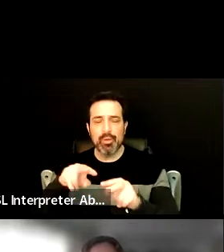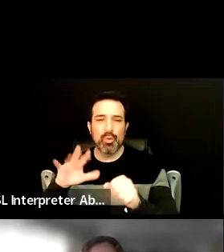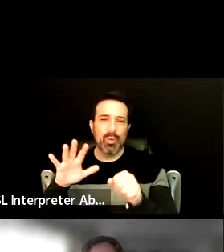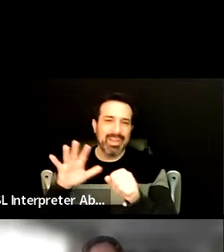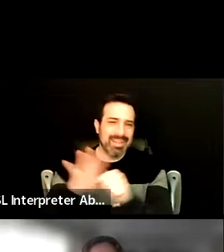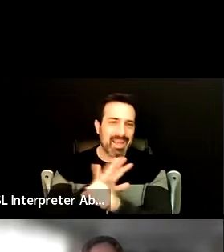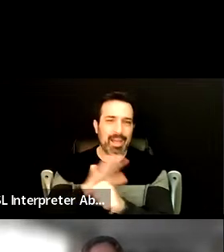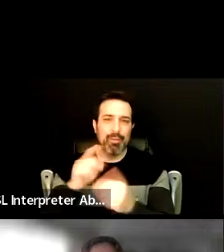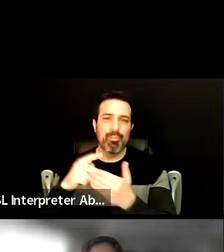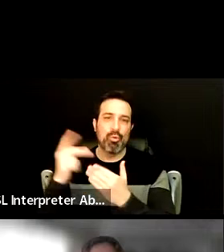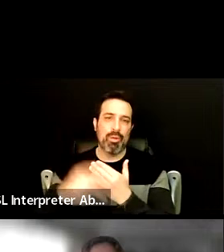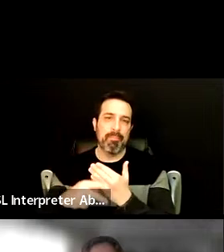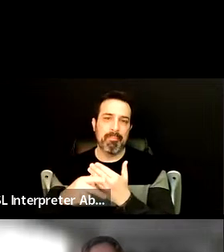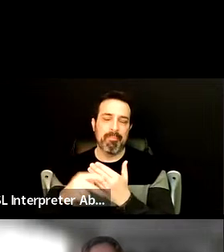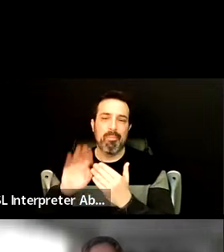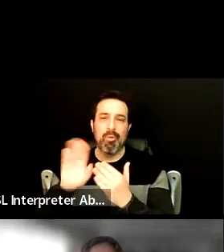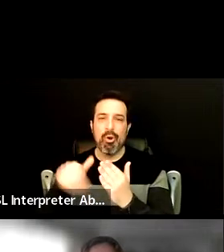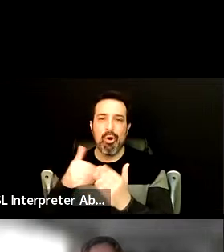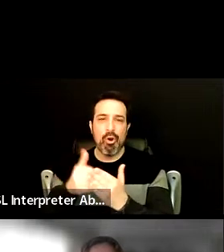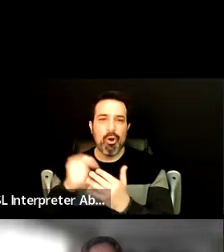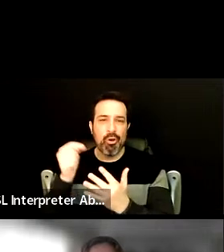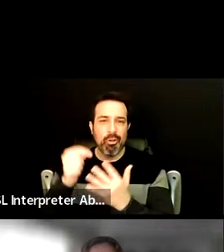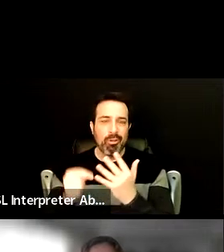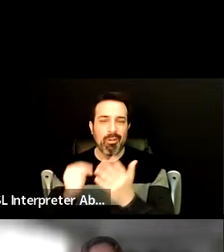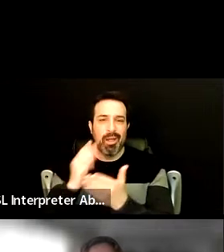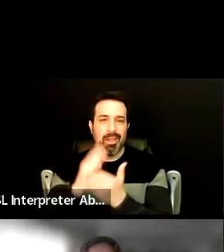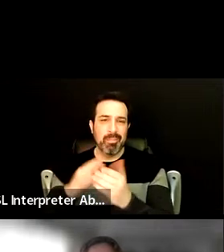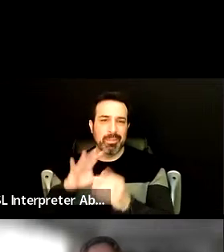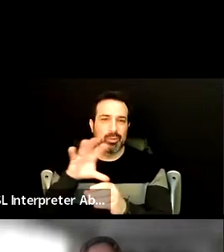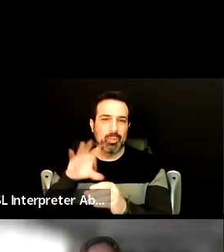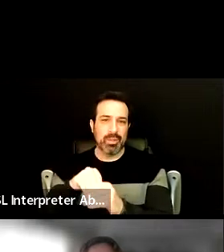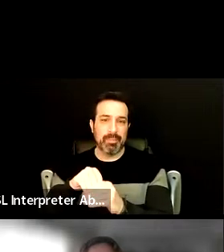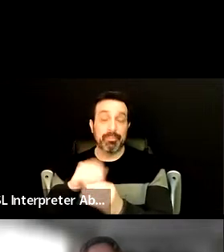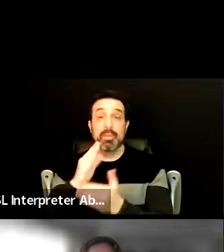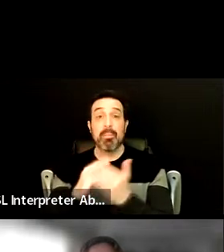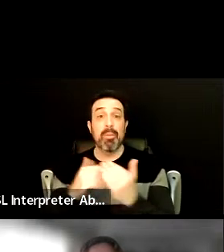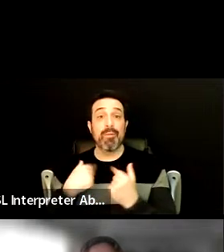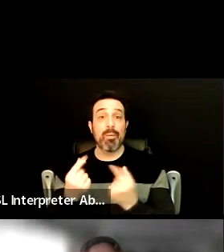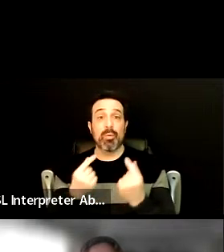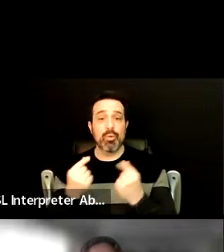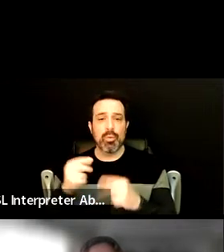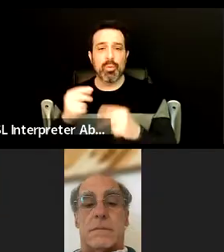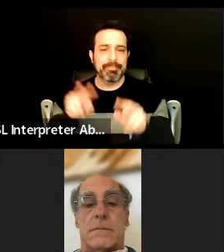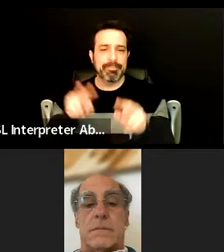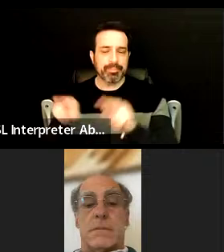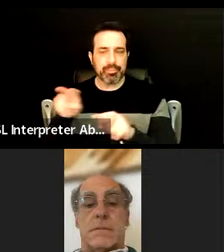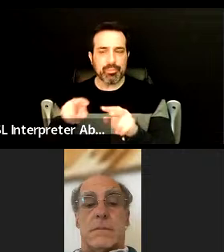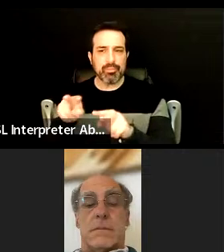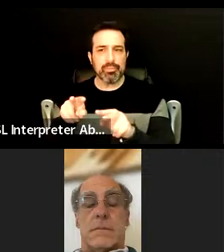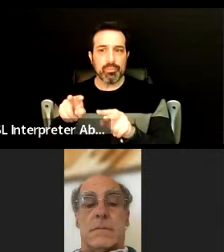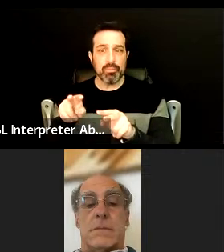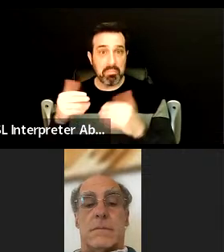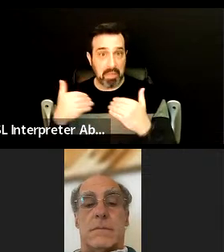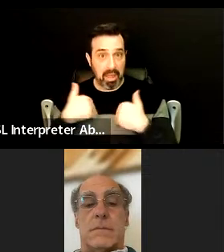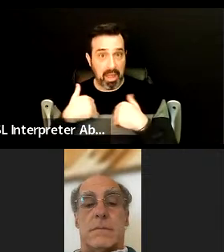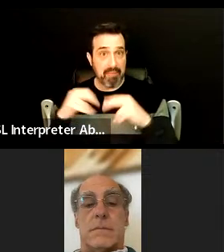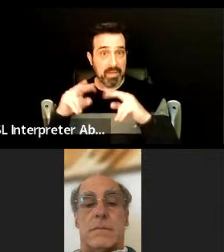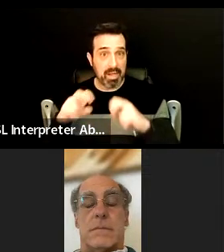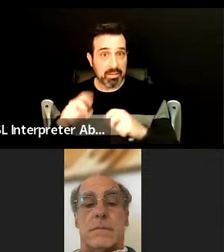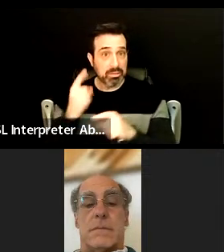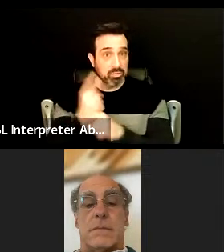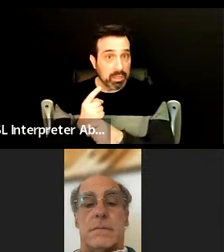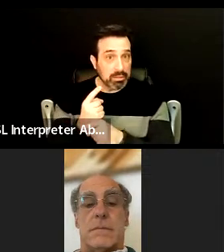entire program and all of the elements within there. And again, part of what we're doing is looking at, have we got the analysis